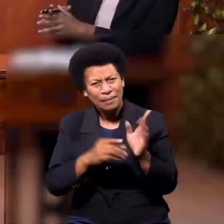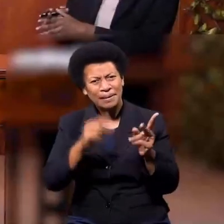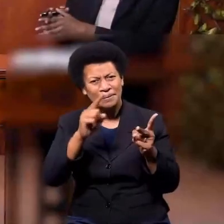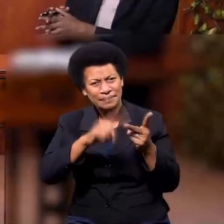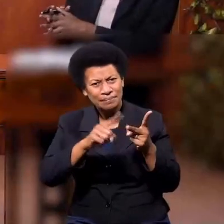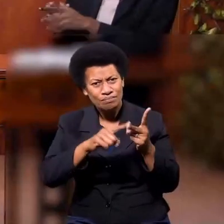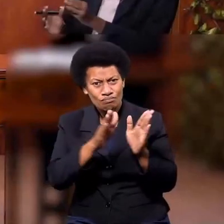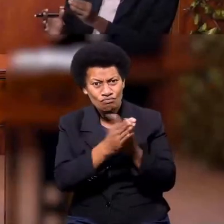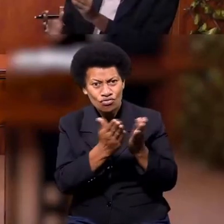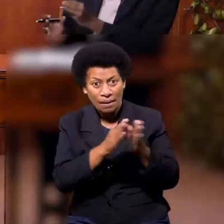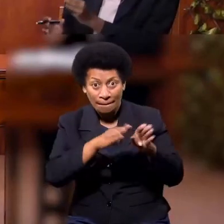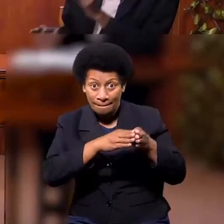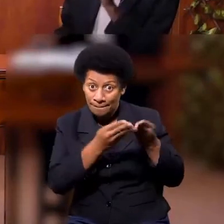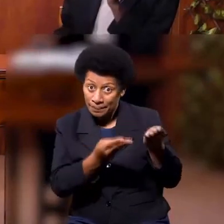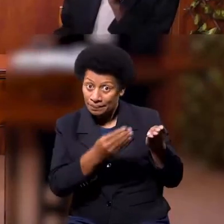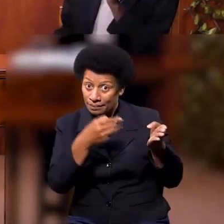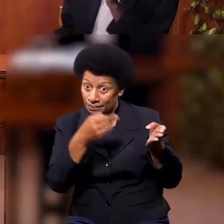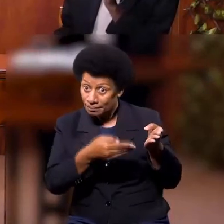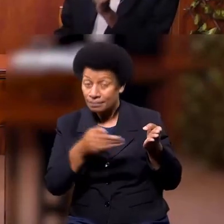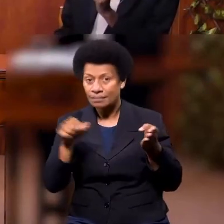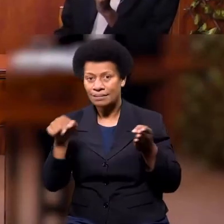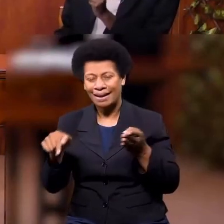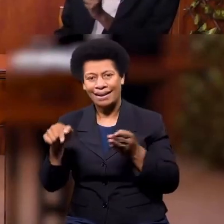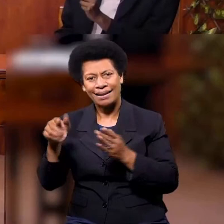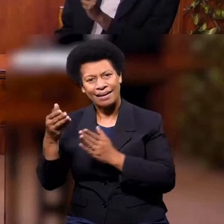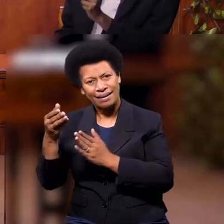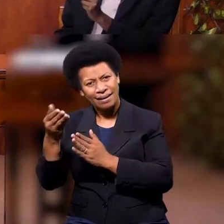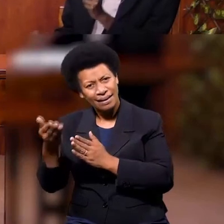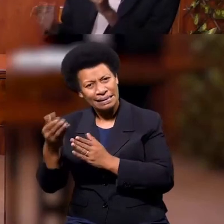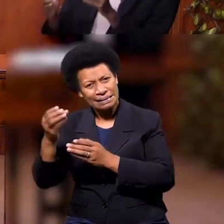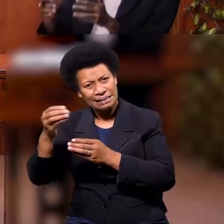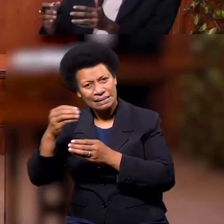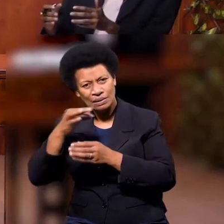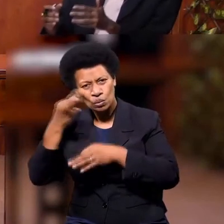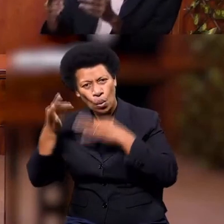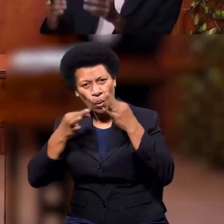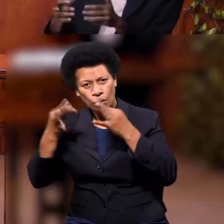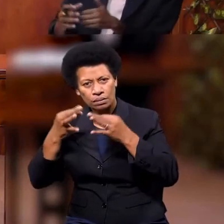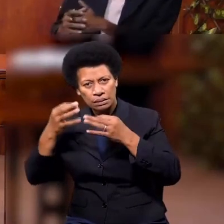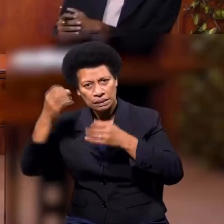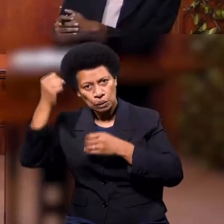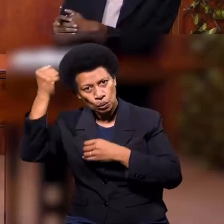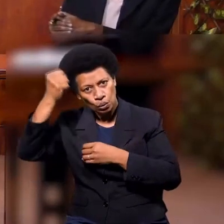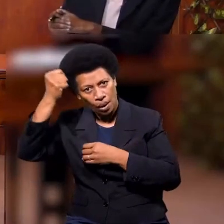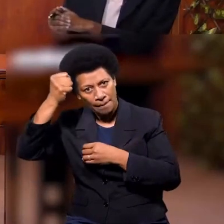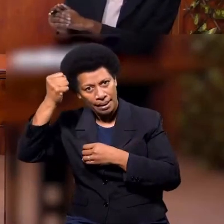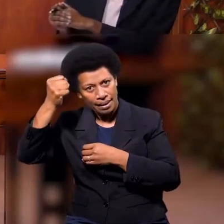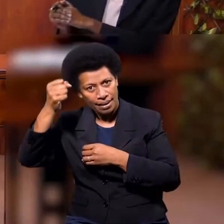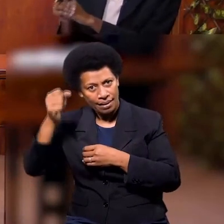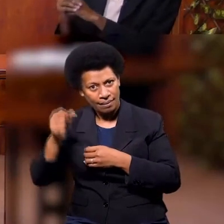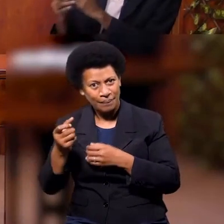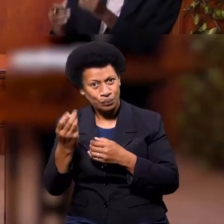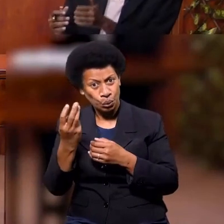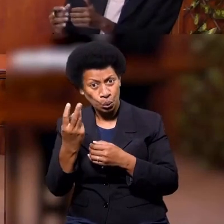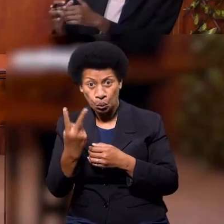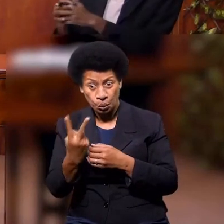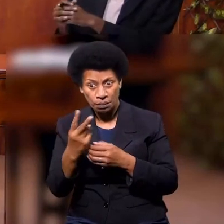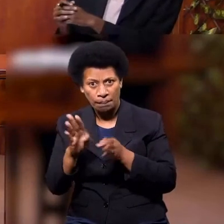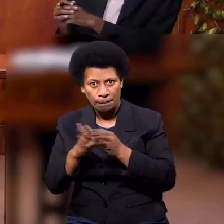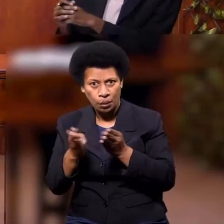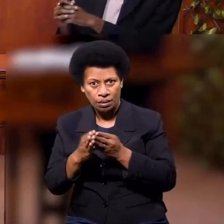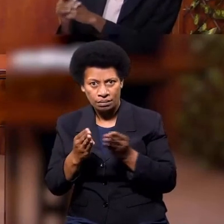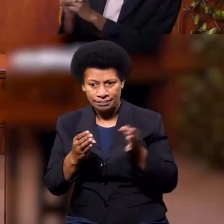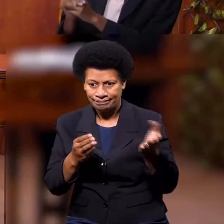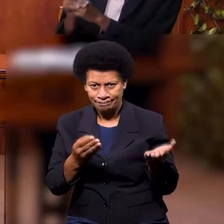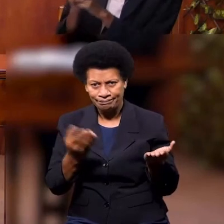the book of Song, the Songs of Solomon. It's one of those books in the Bible that mentions love a lot in the Hebrew context.